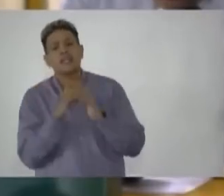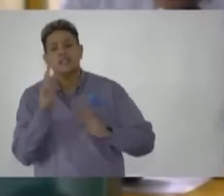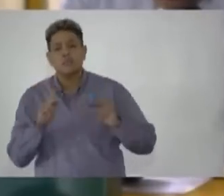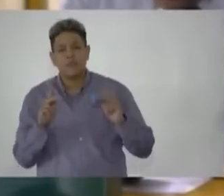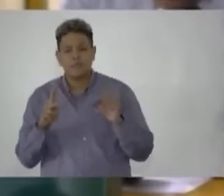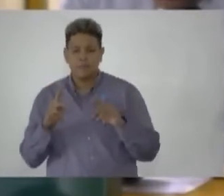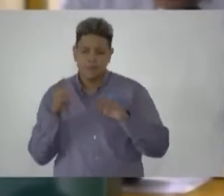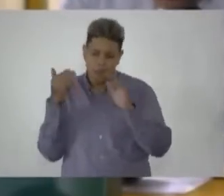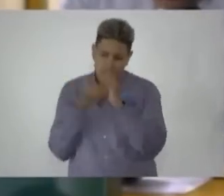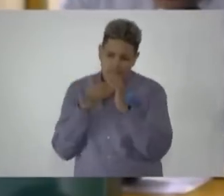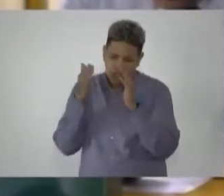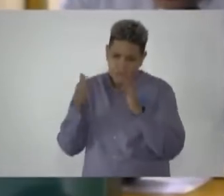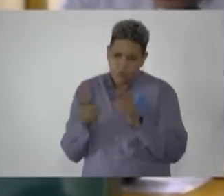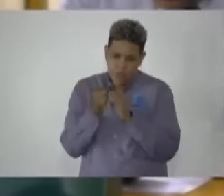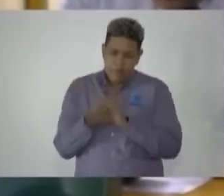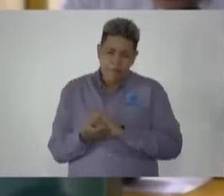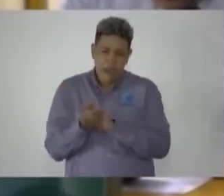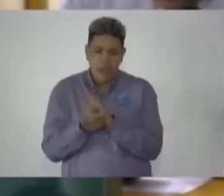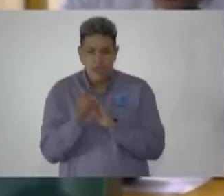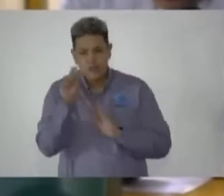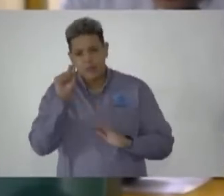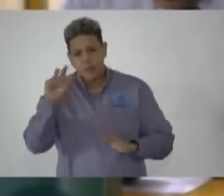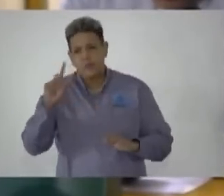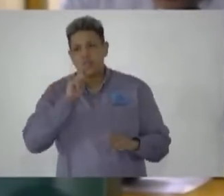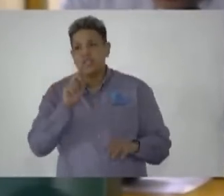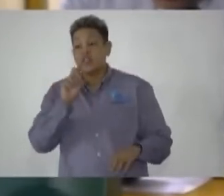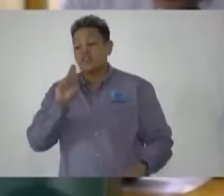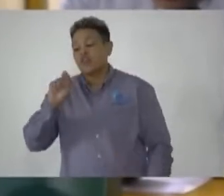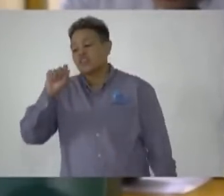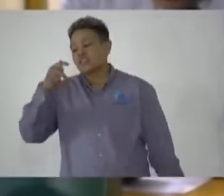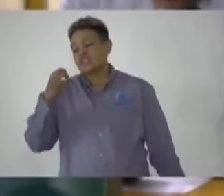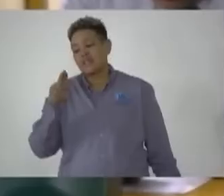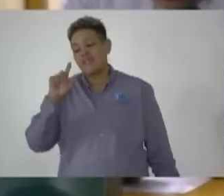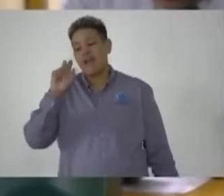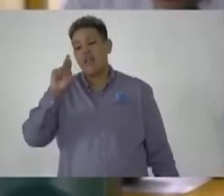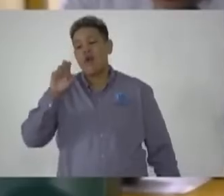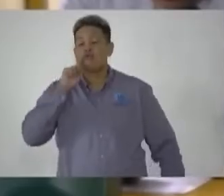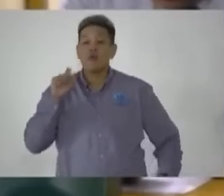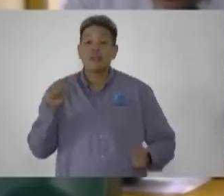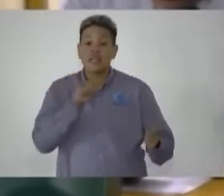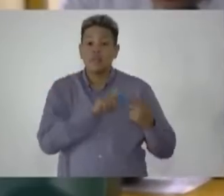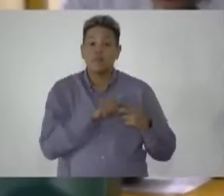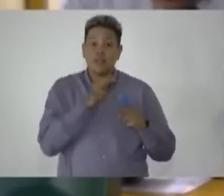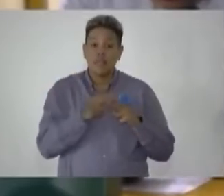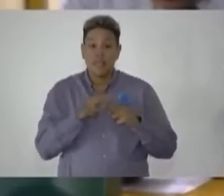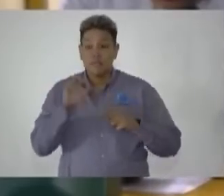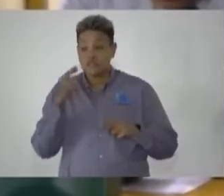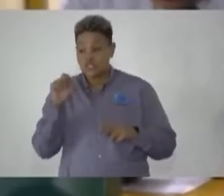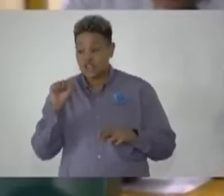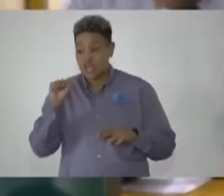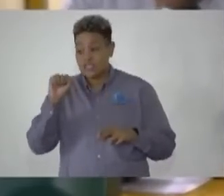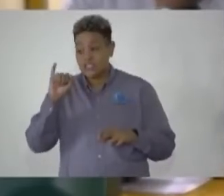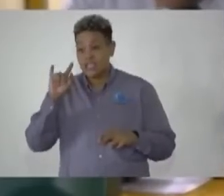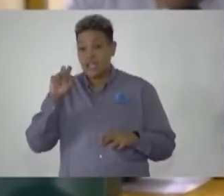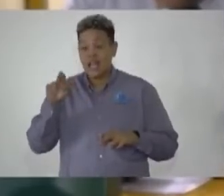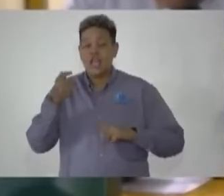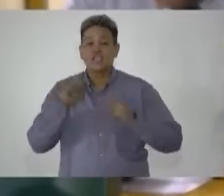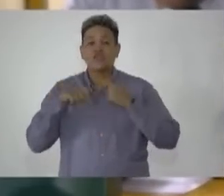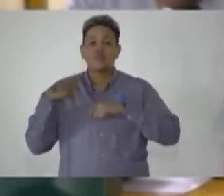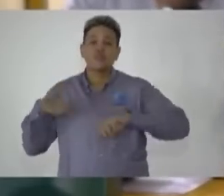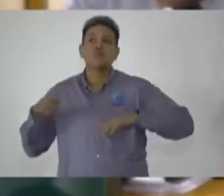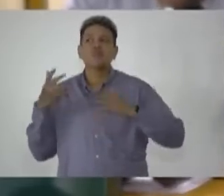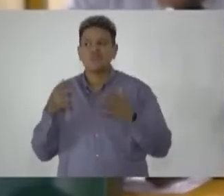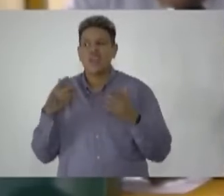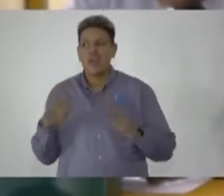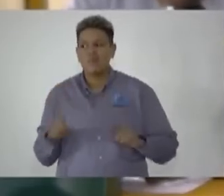Act 2023, that the name Dr. Sapphire Longmore be deleted and the name Mr. Charles Sinclair be substituted therefore,